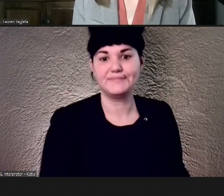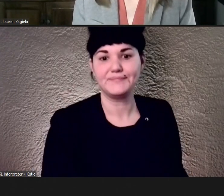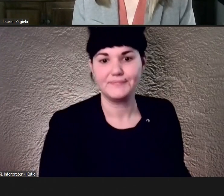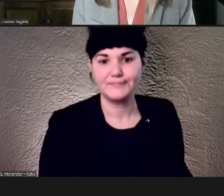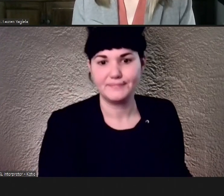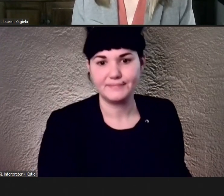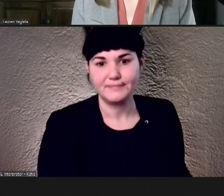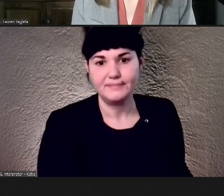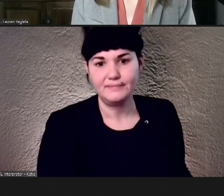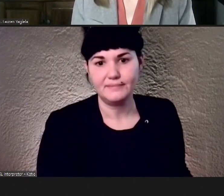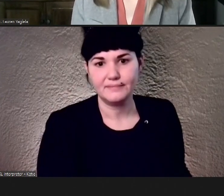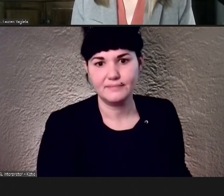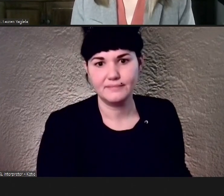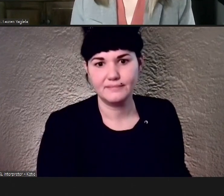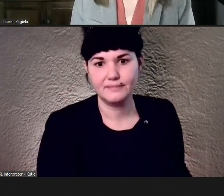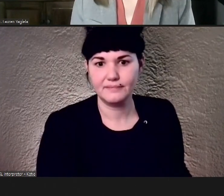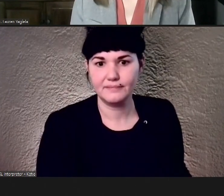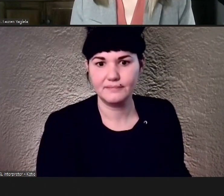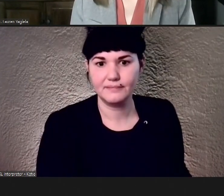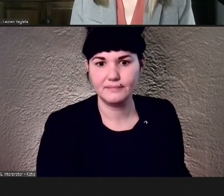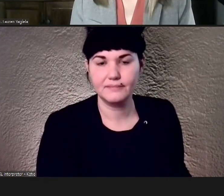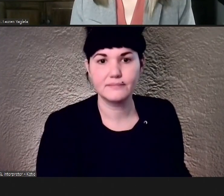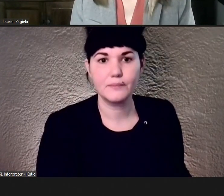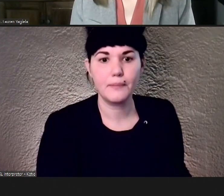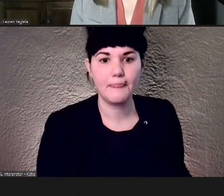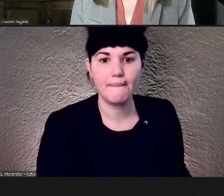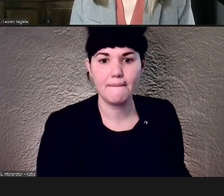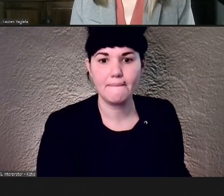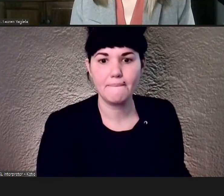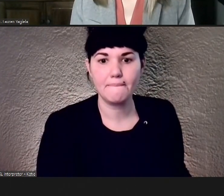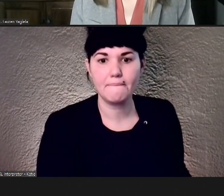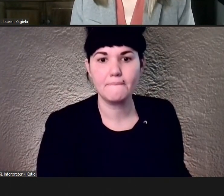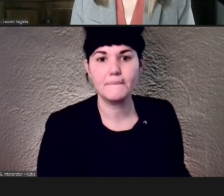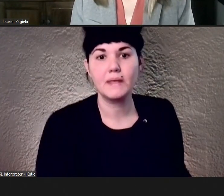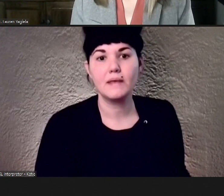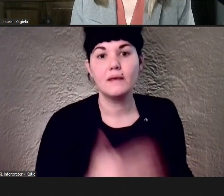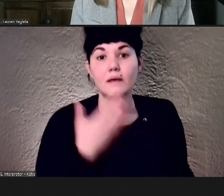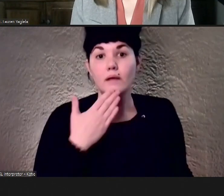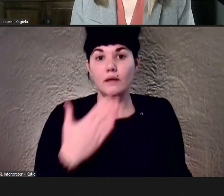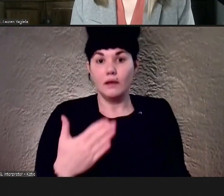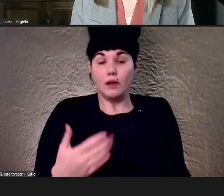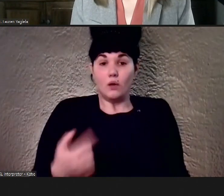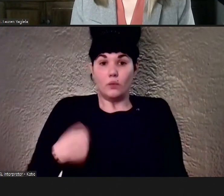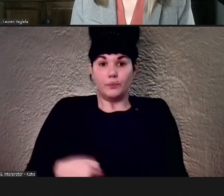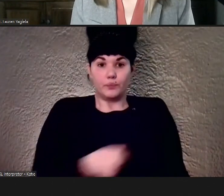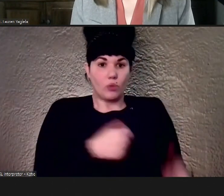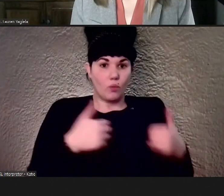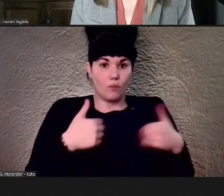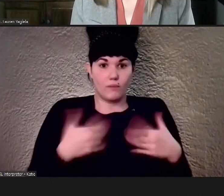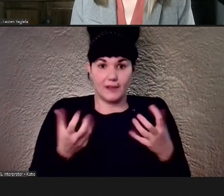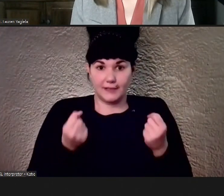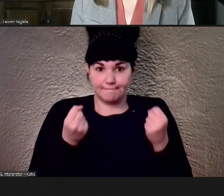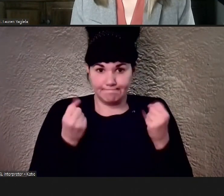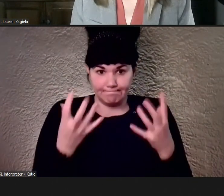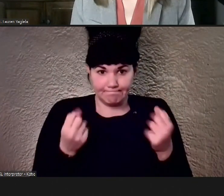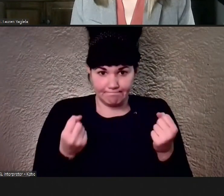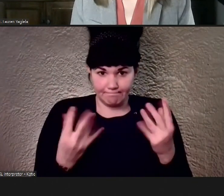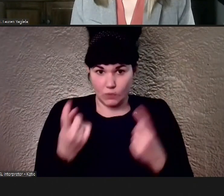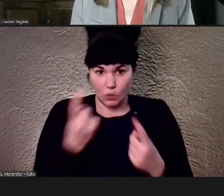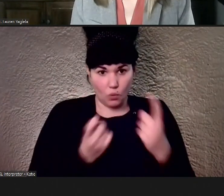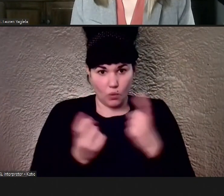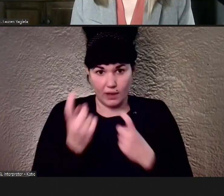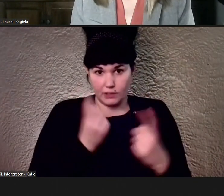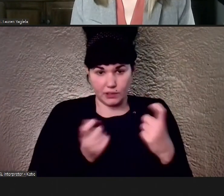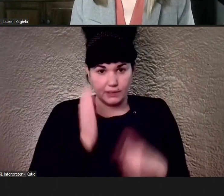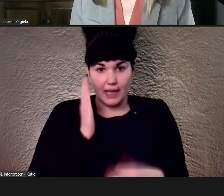Thank you, Dr. Yagela. I'm going to stay off camera here, and we have a lot of questions. I'm going to do my best to get through